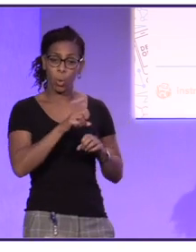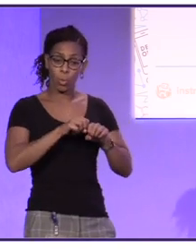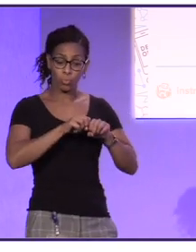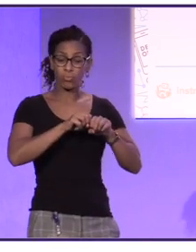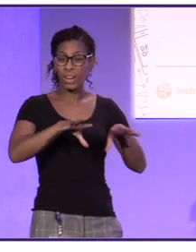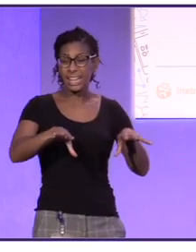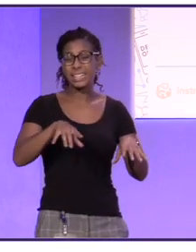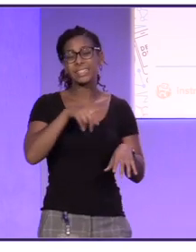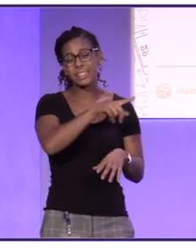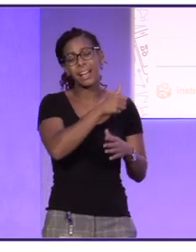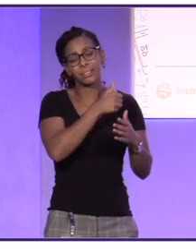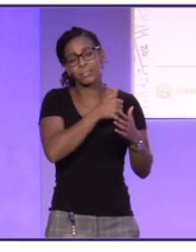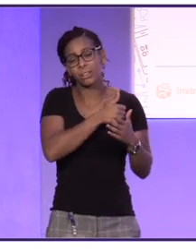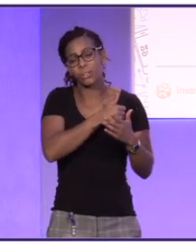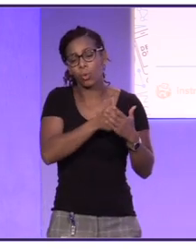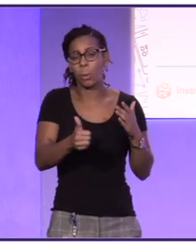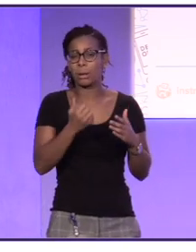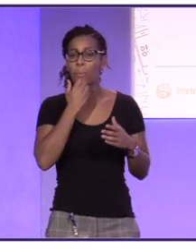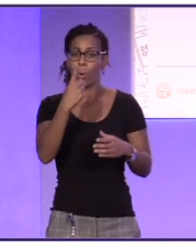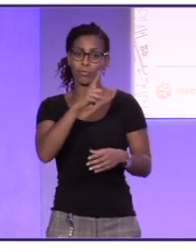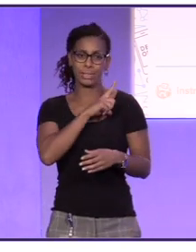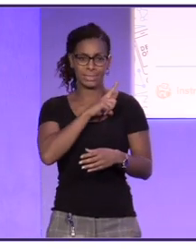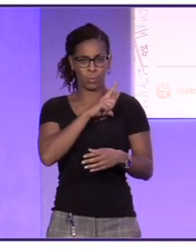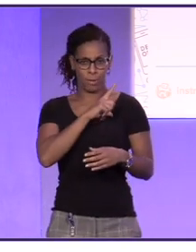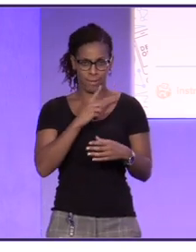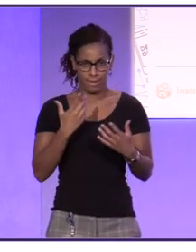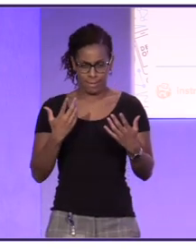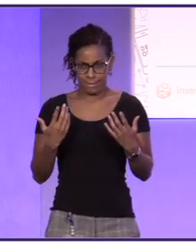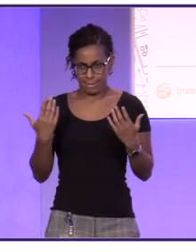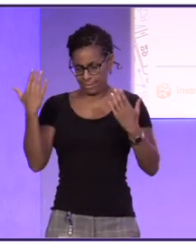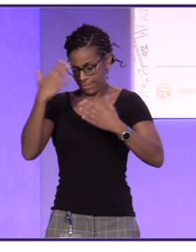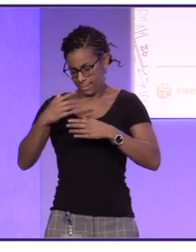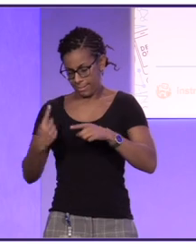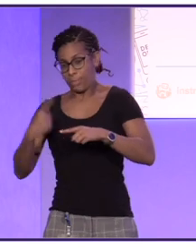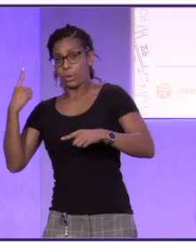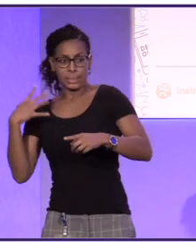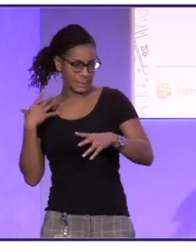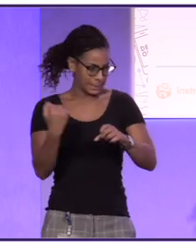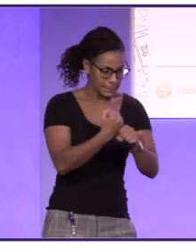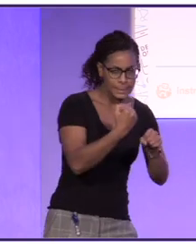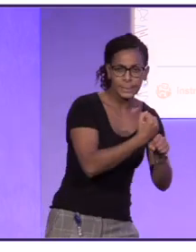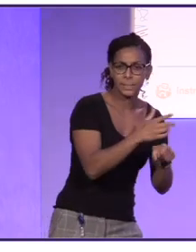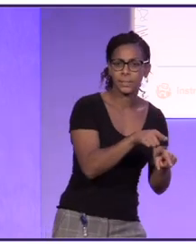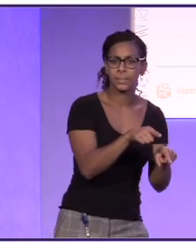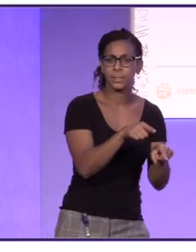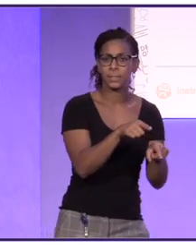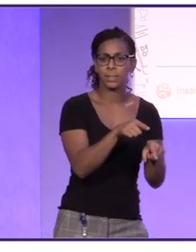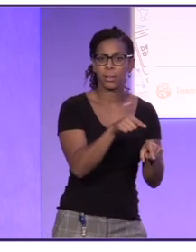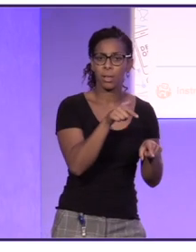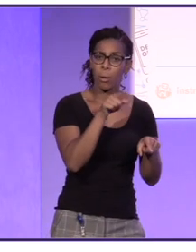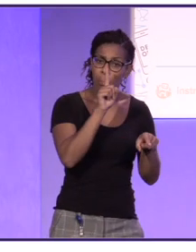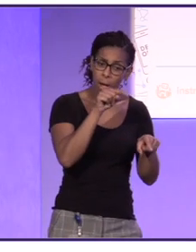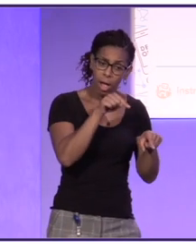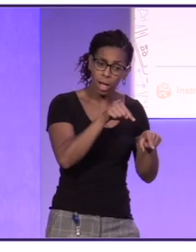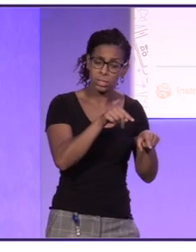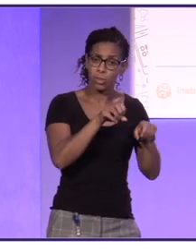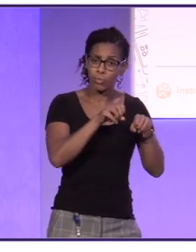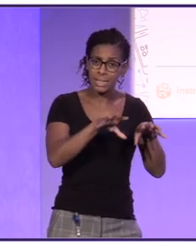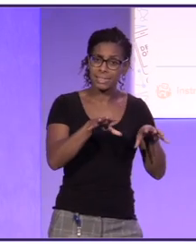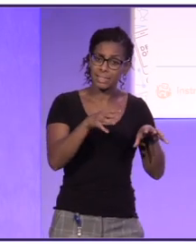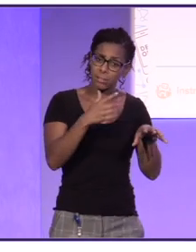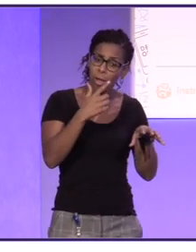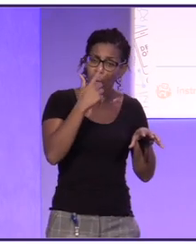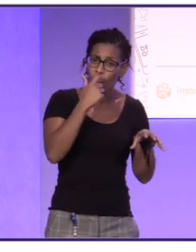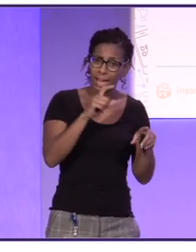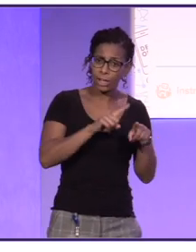number one culprit for that call out of hours. However, we can also work on reducing that. Now,